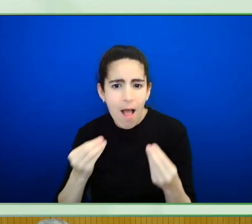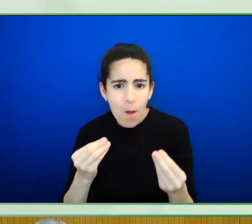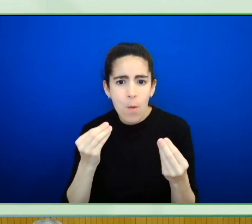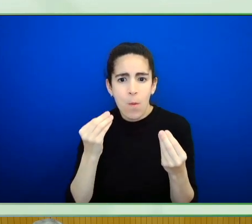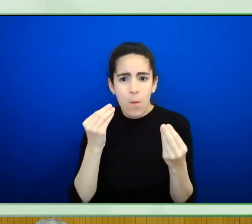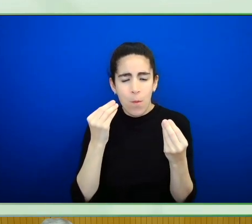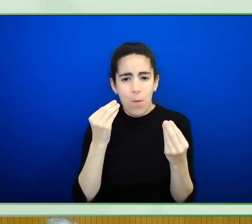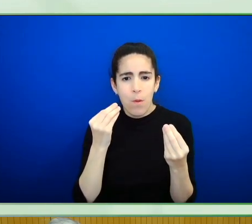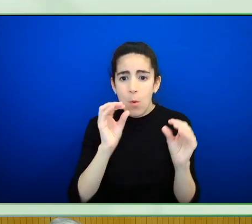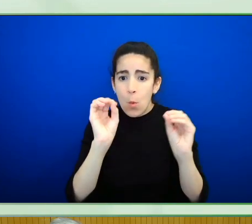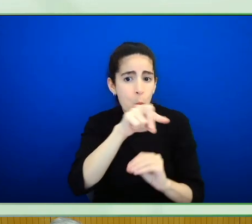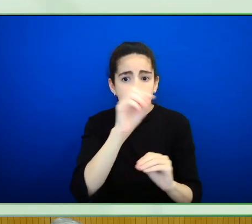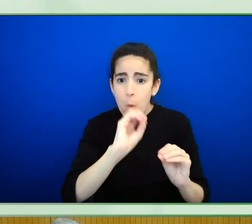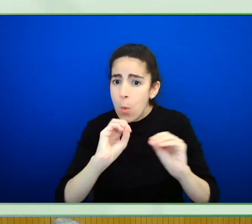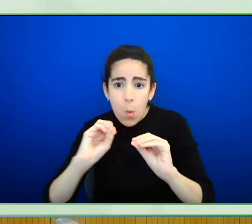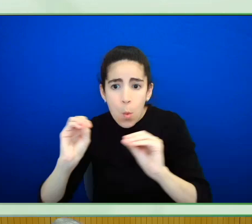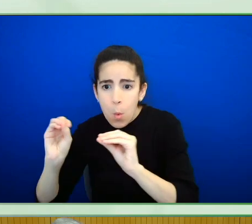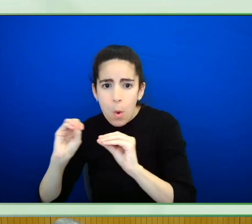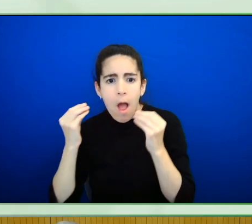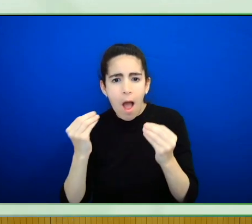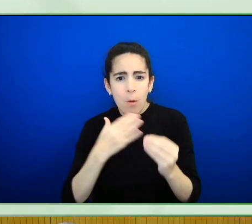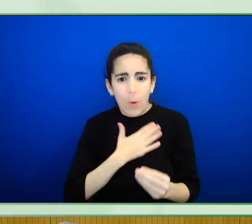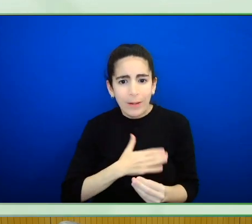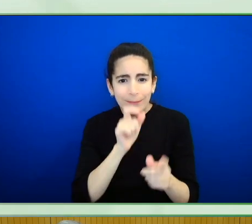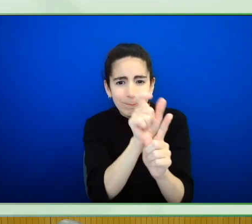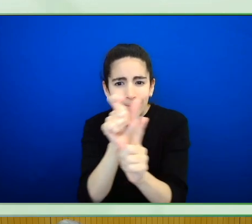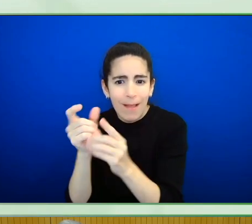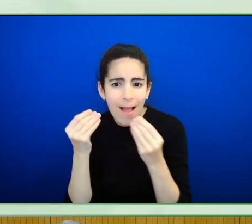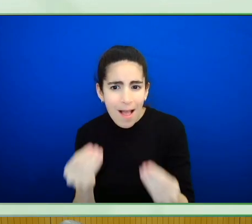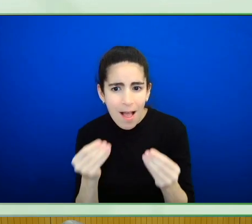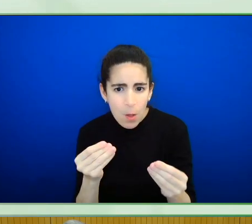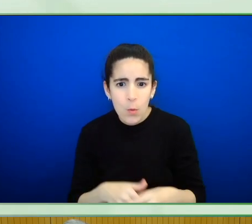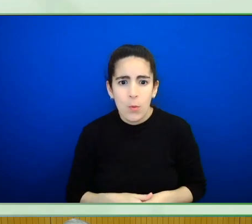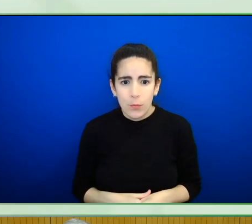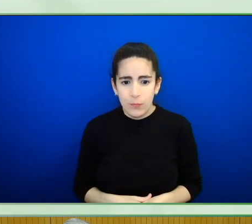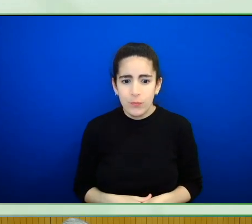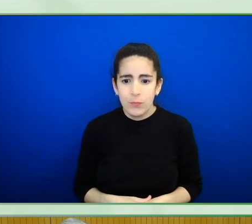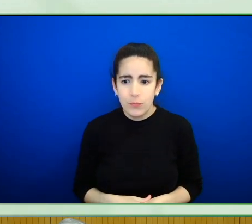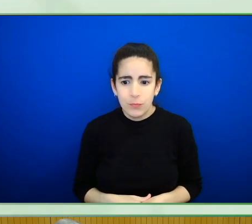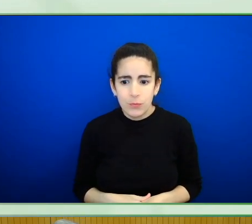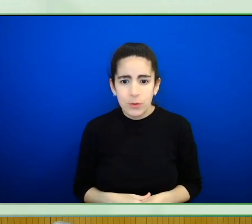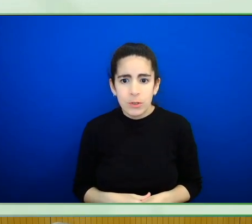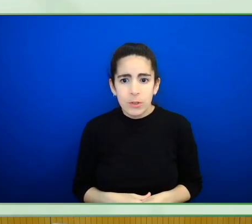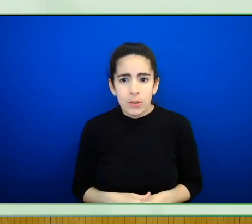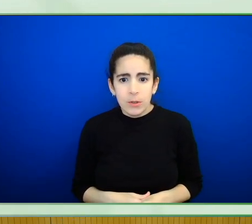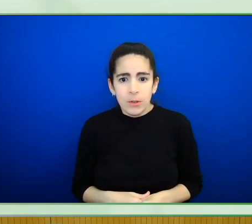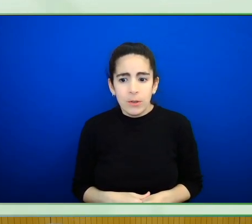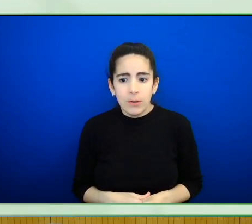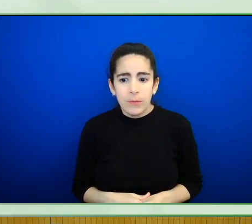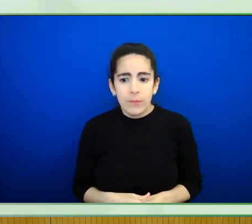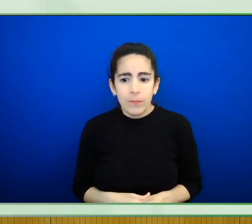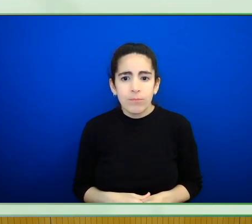level and they are simply referred to rural health center for the refractive errors, and rest they are referred to